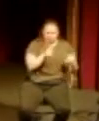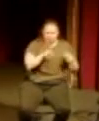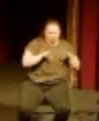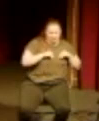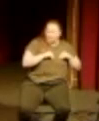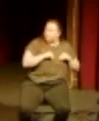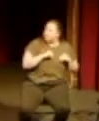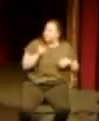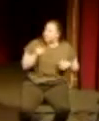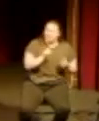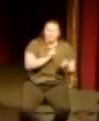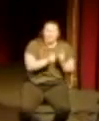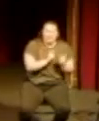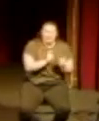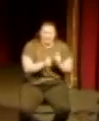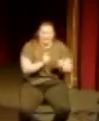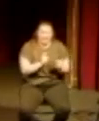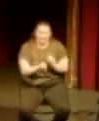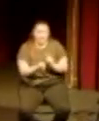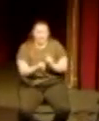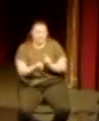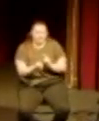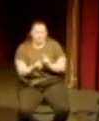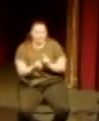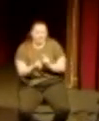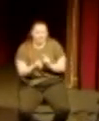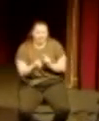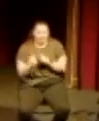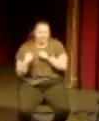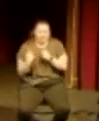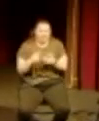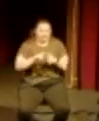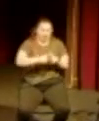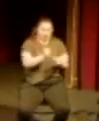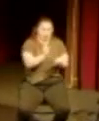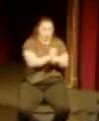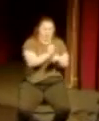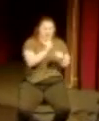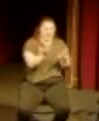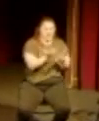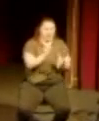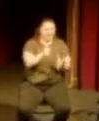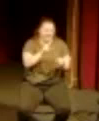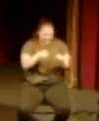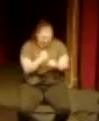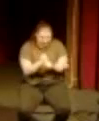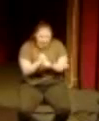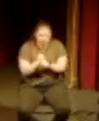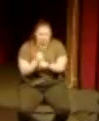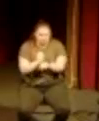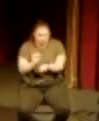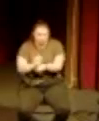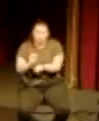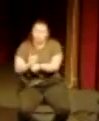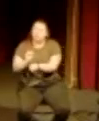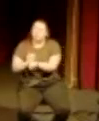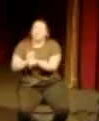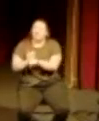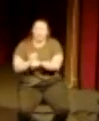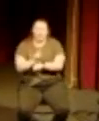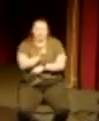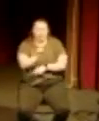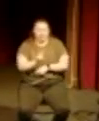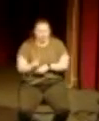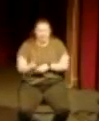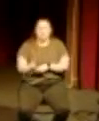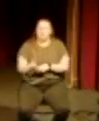We've been chasing this thing hard, probably for as long as I've worked here, but at least 10 years, chasing it hard. And Visalia Unified